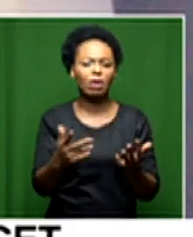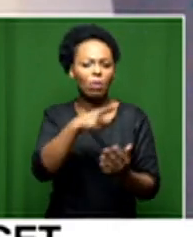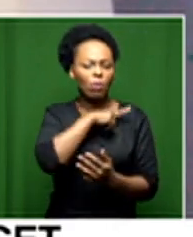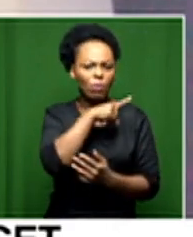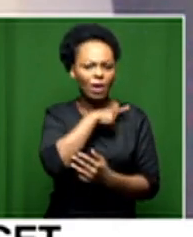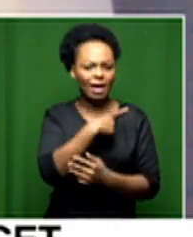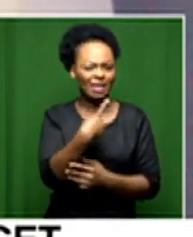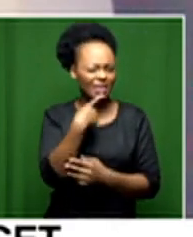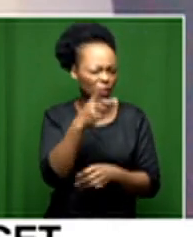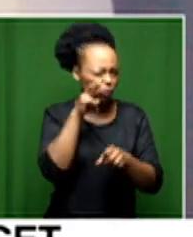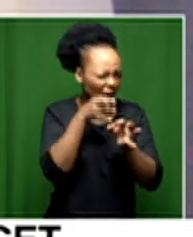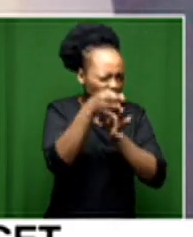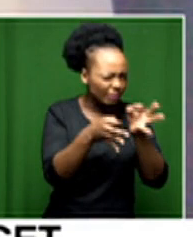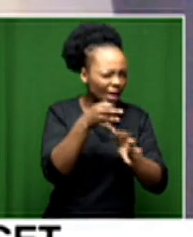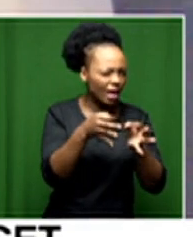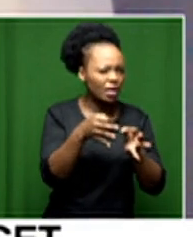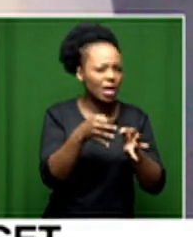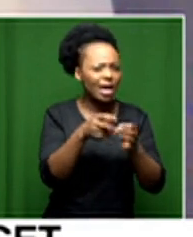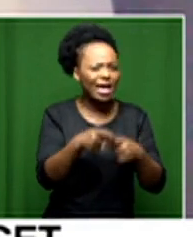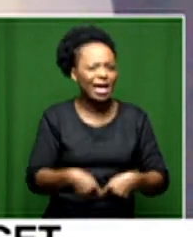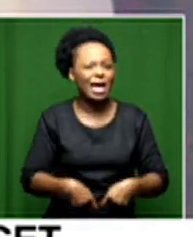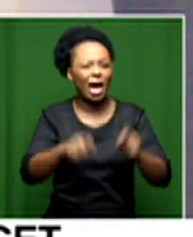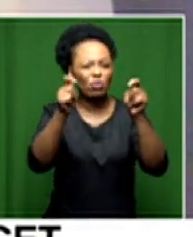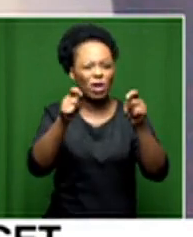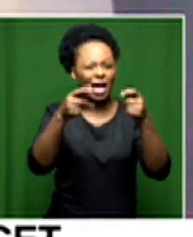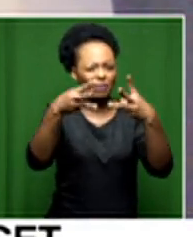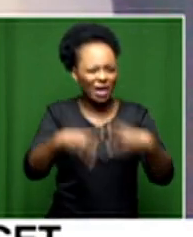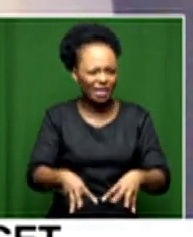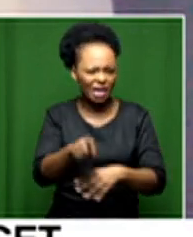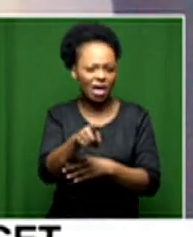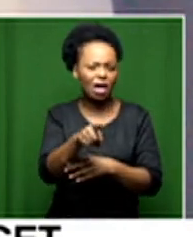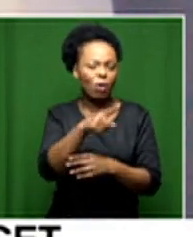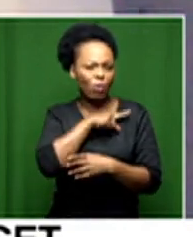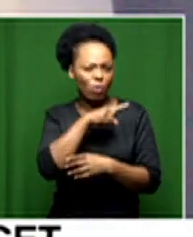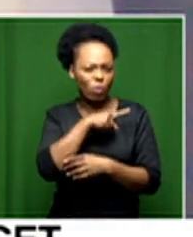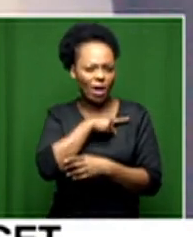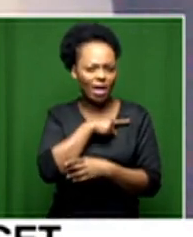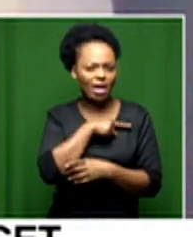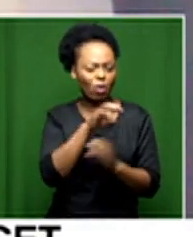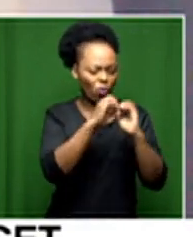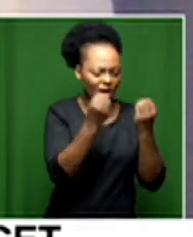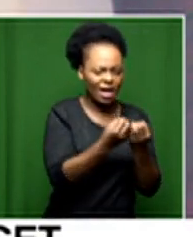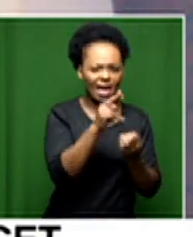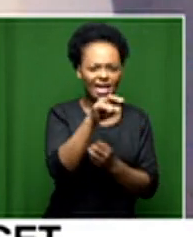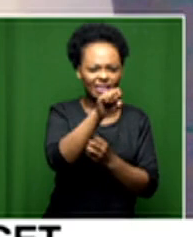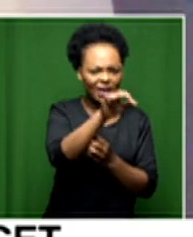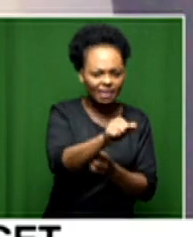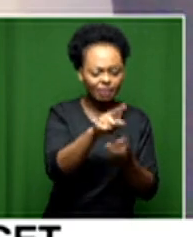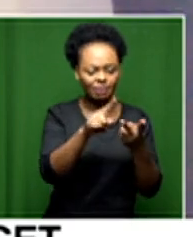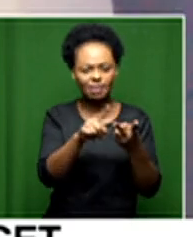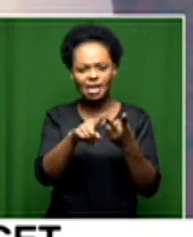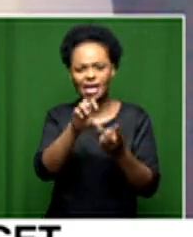what is irregular expenditure, and in the context of an organization like NSFAS, an organization like a